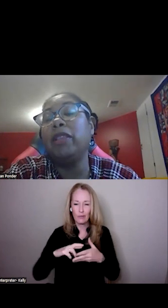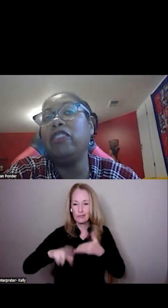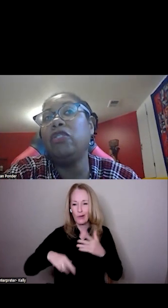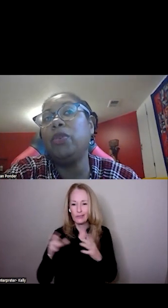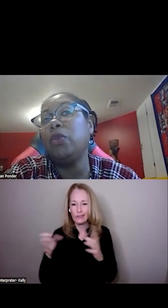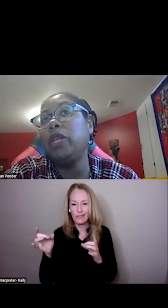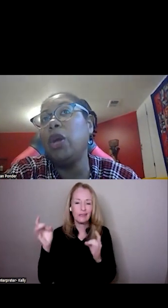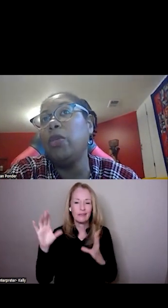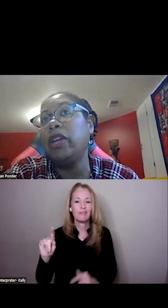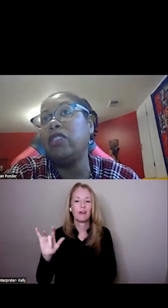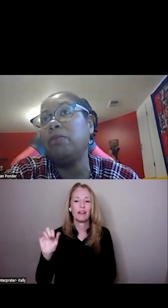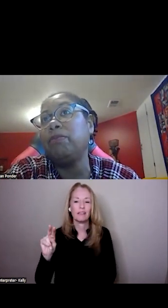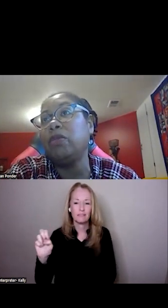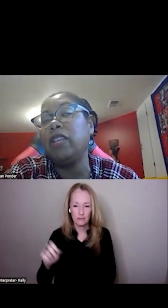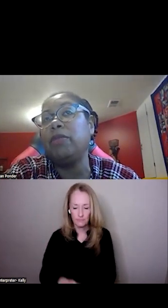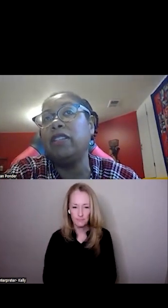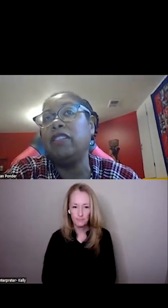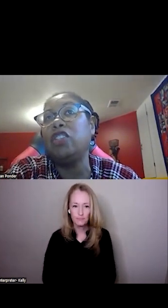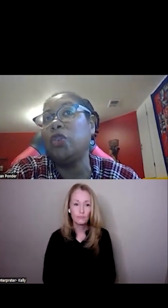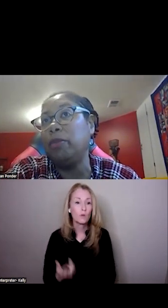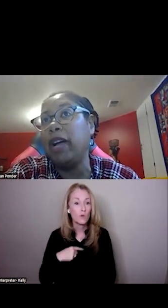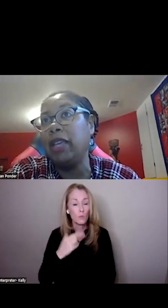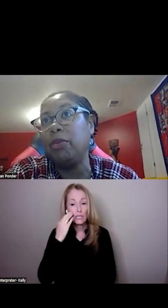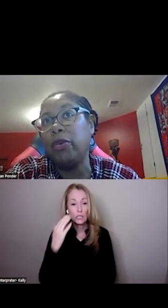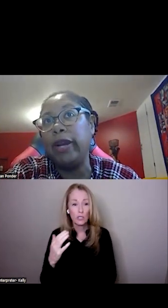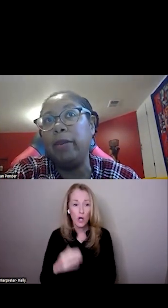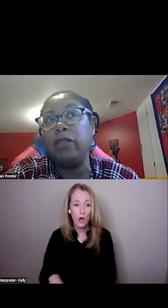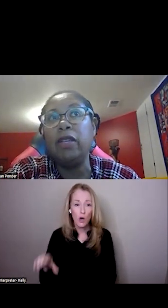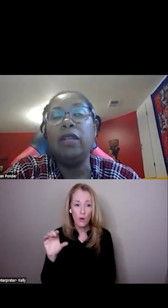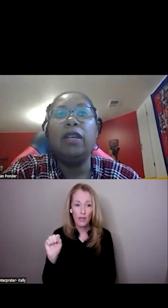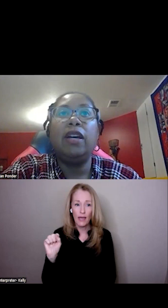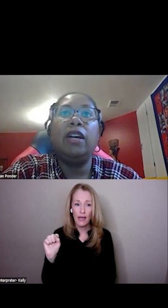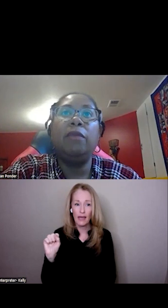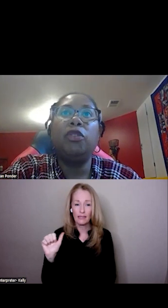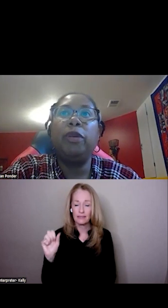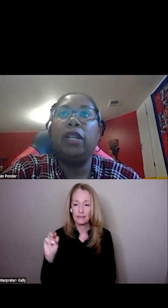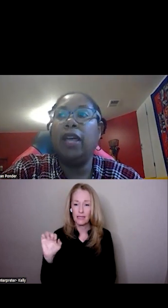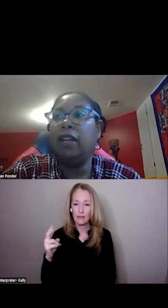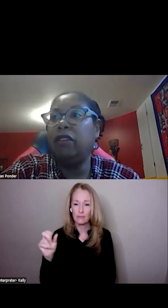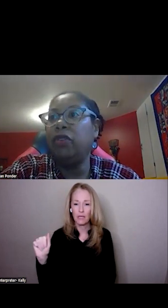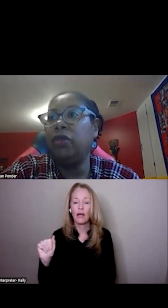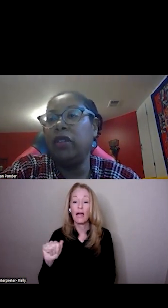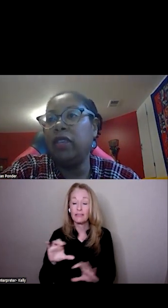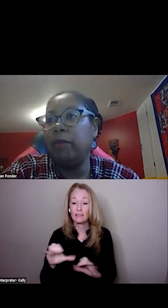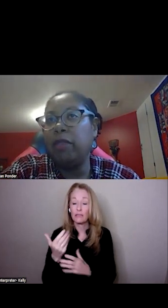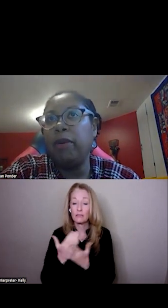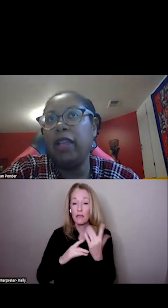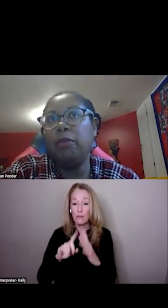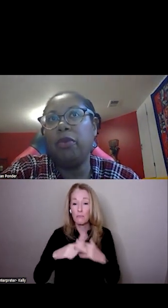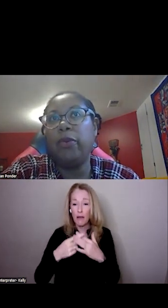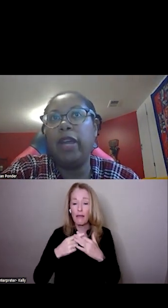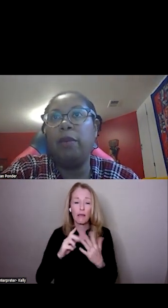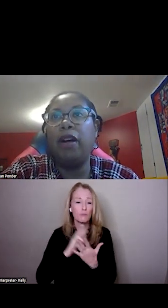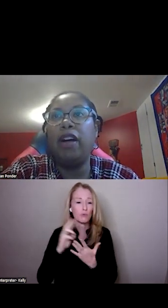specific populations. We know that, you know, SAMHSA has done certain pilot programs. There's been a lot of news, I think, about the